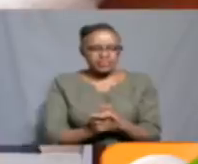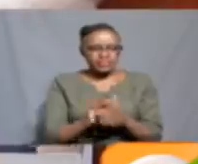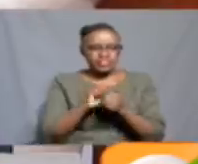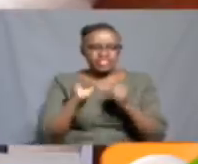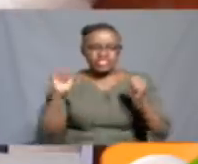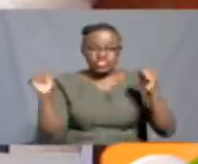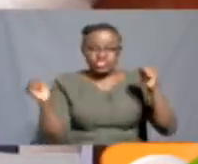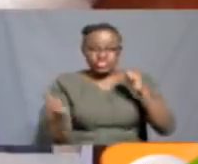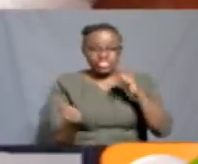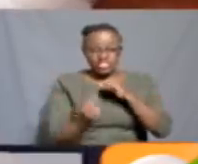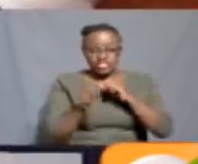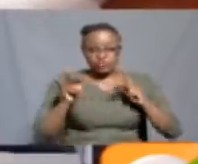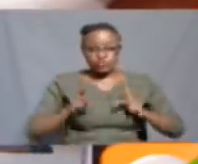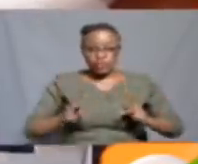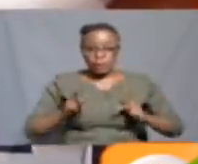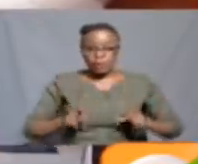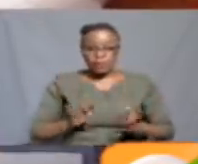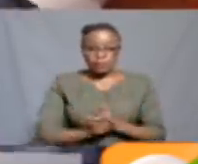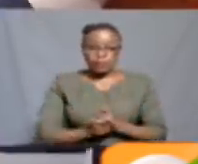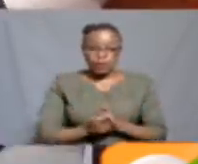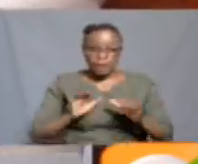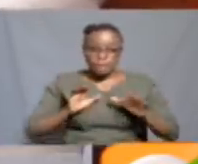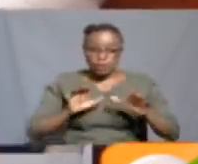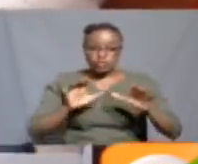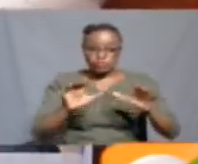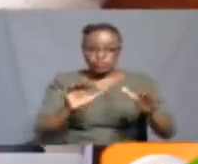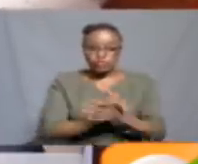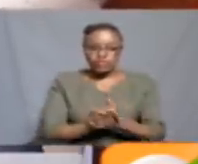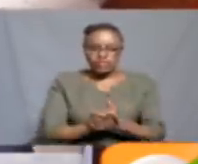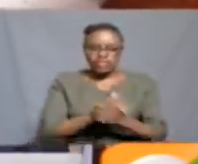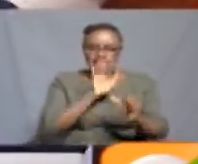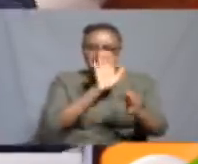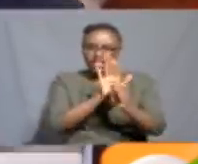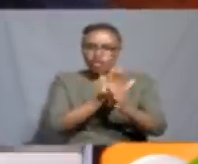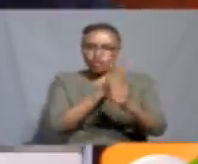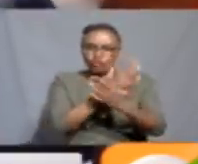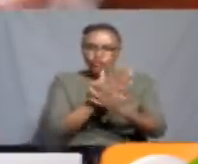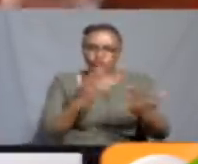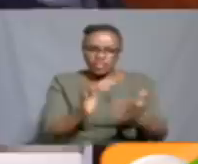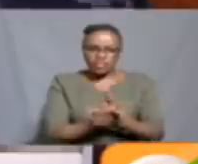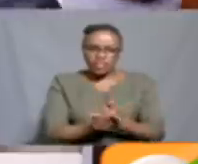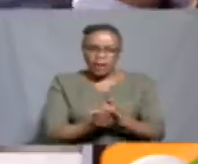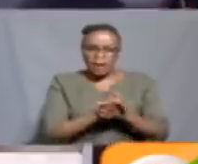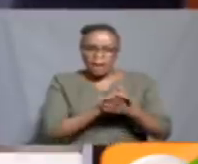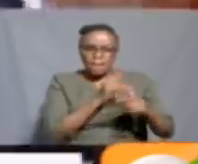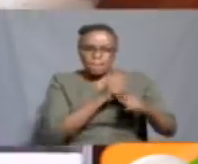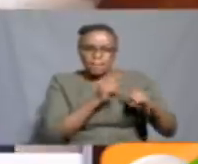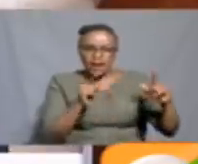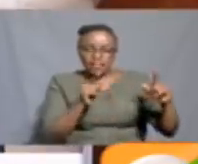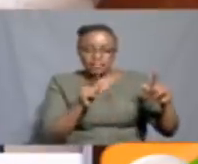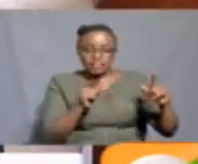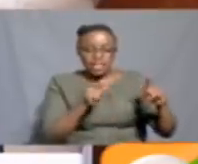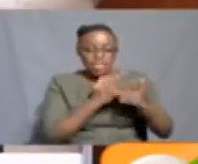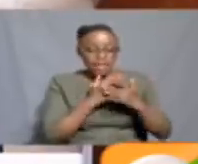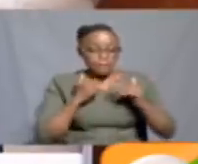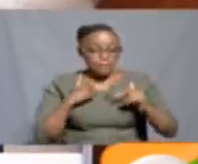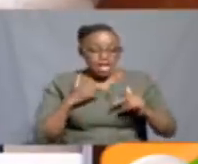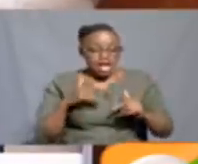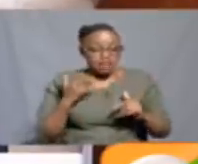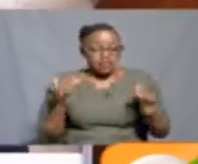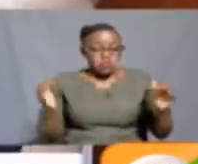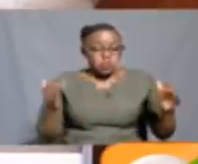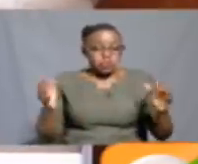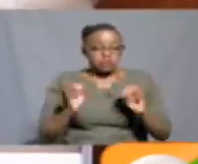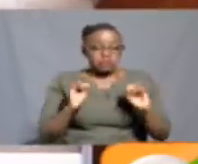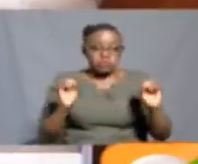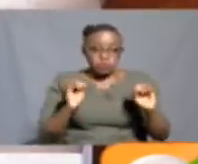change the attitudes of people, push. I've done lots of things, but yet I've not been able to convince that